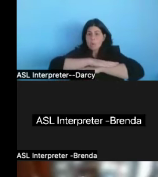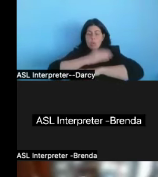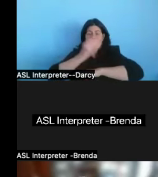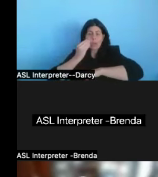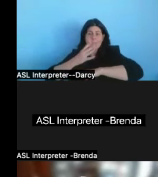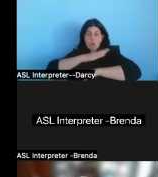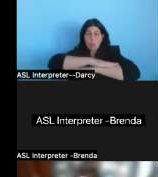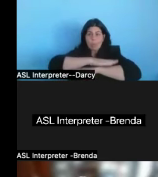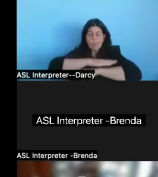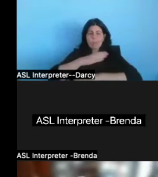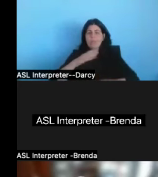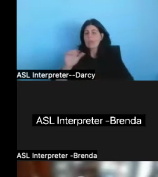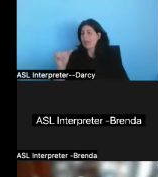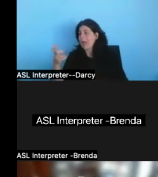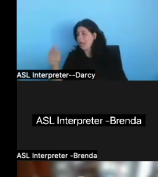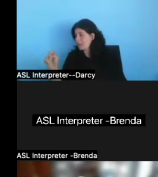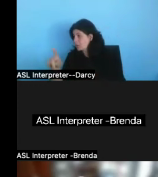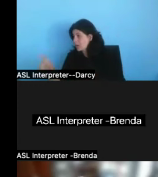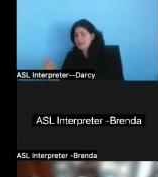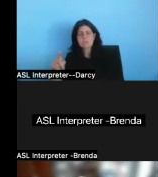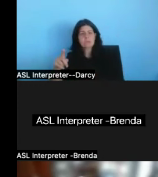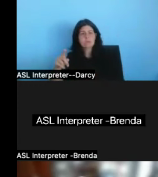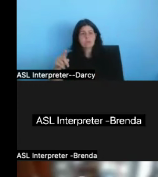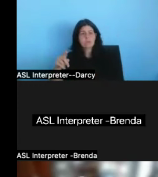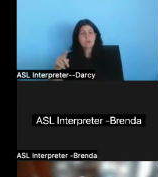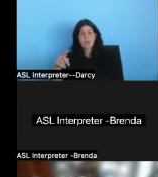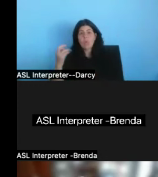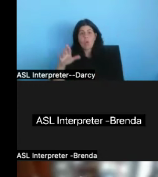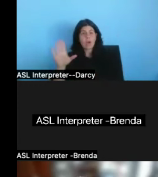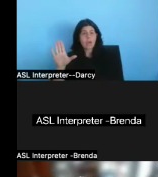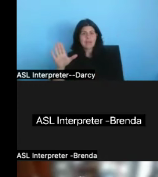Alan, and that's your wife, right, Alan? You're at an event in San Diego